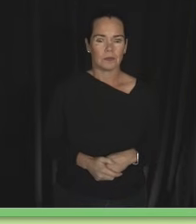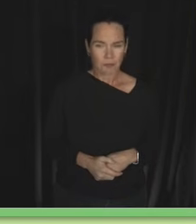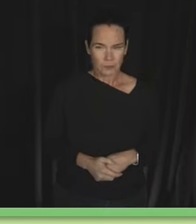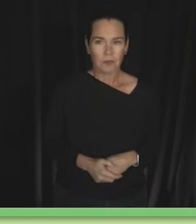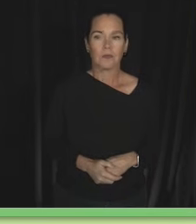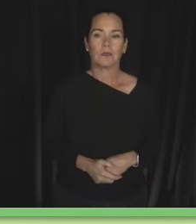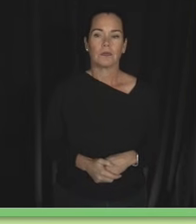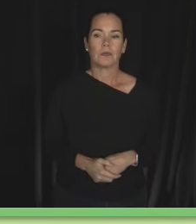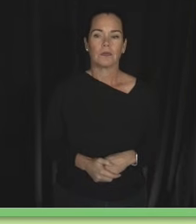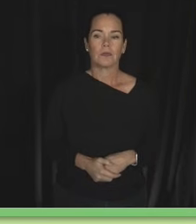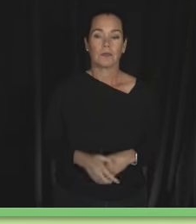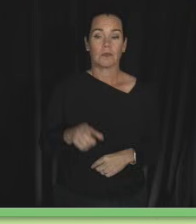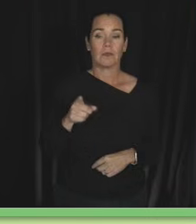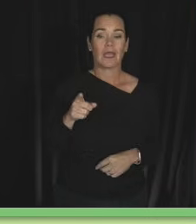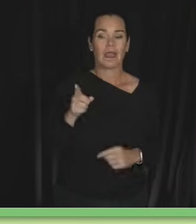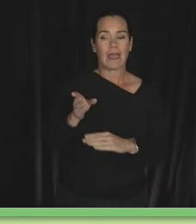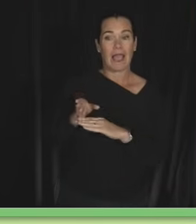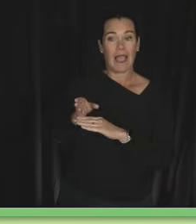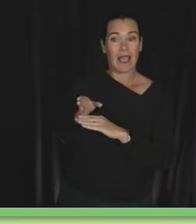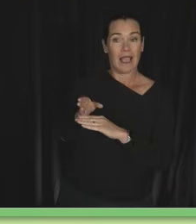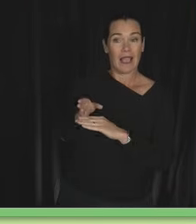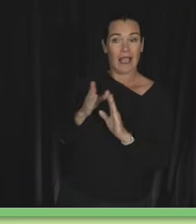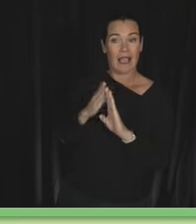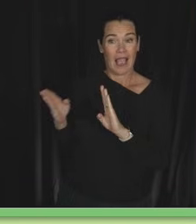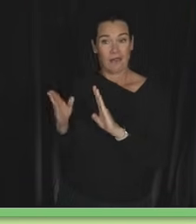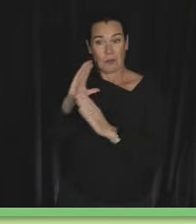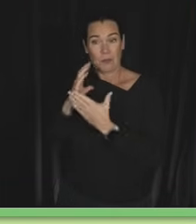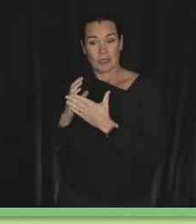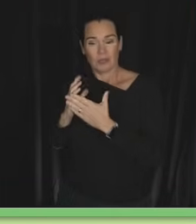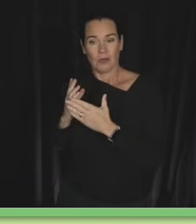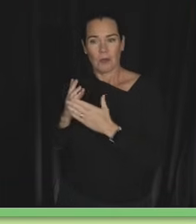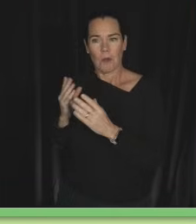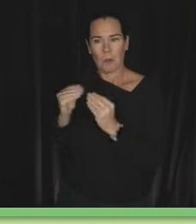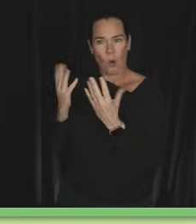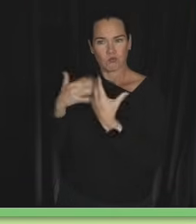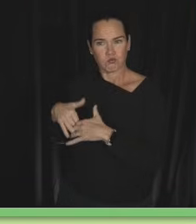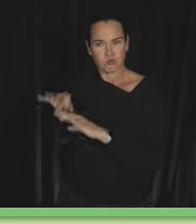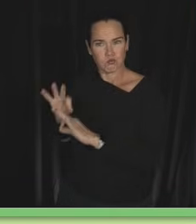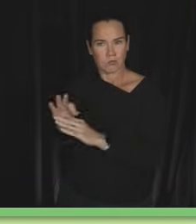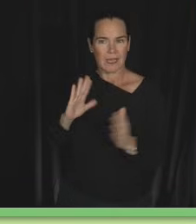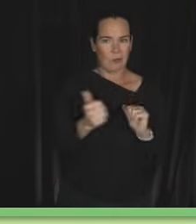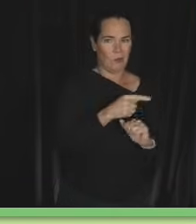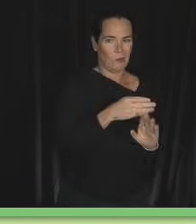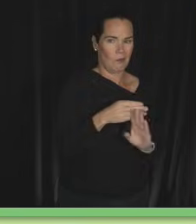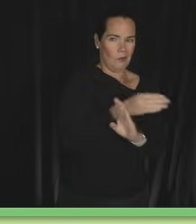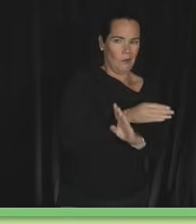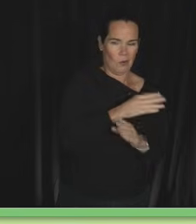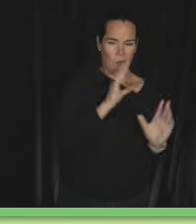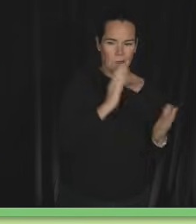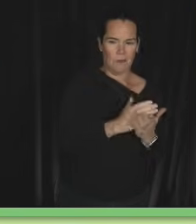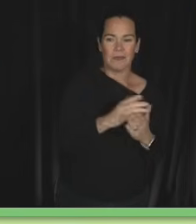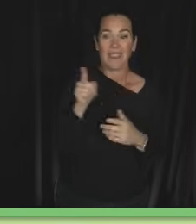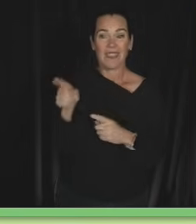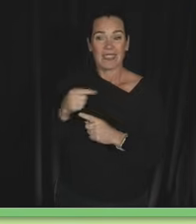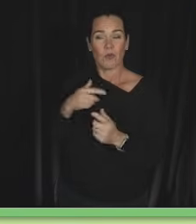The after picture is a lot more sane than the before picture. And this is something we're building on and extending into the